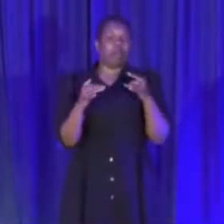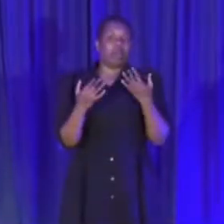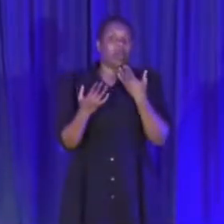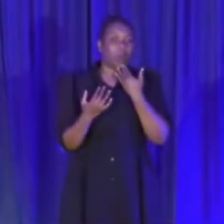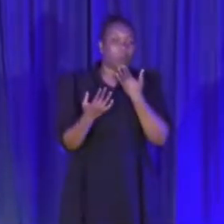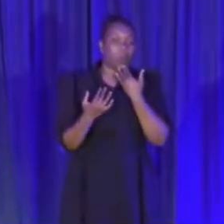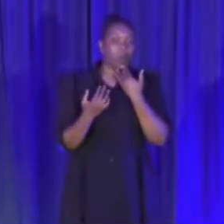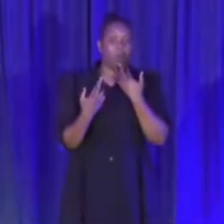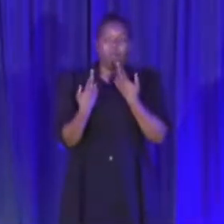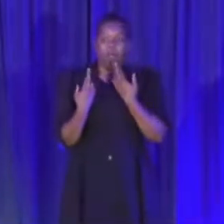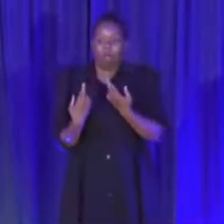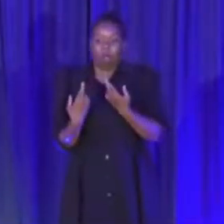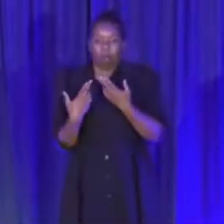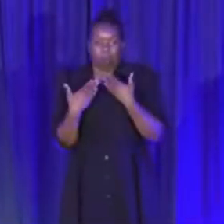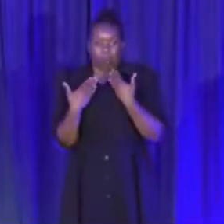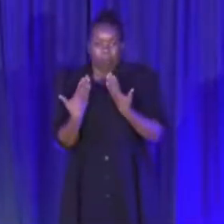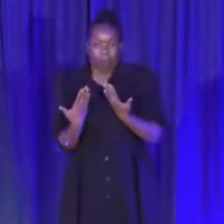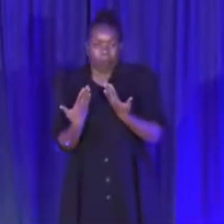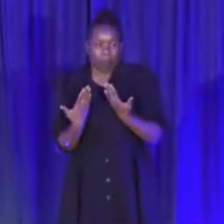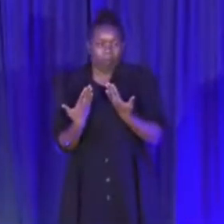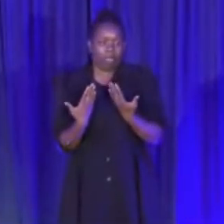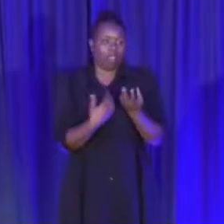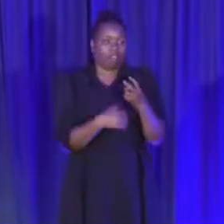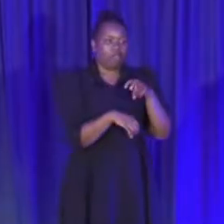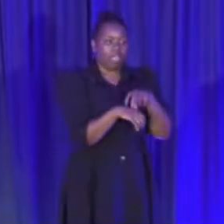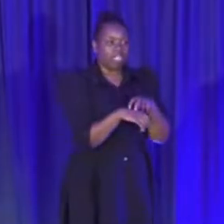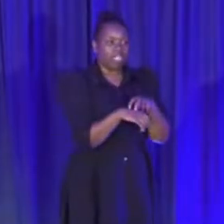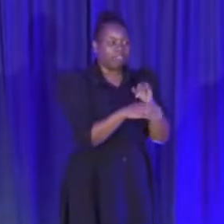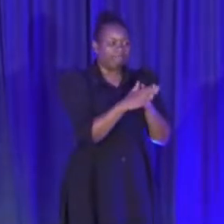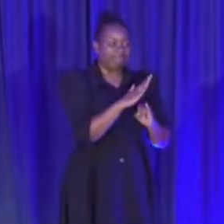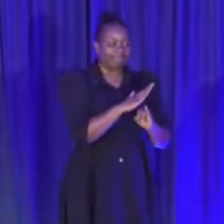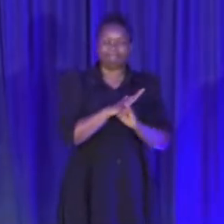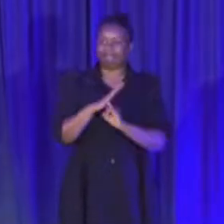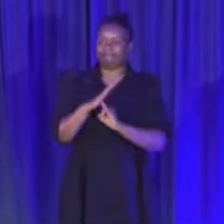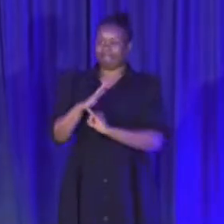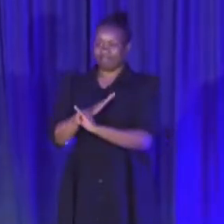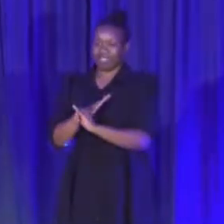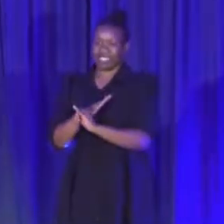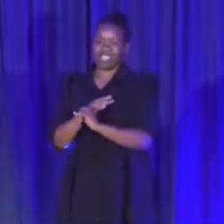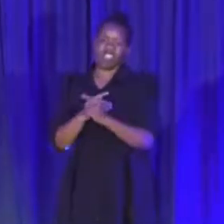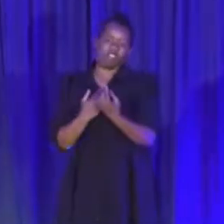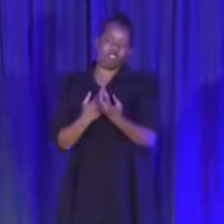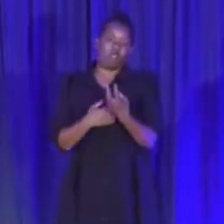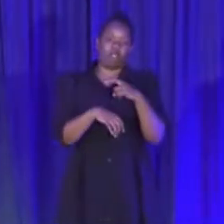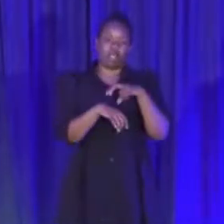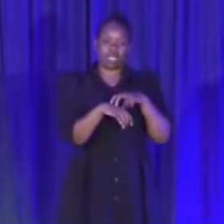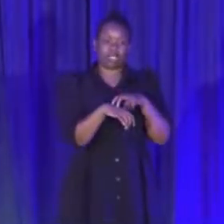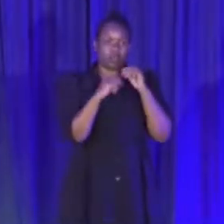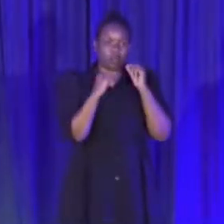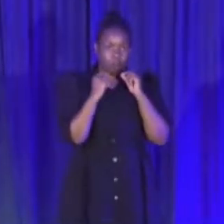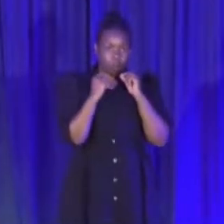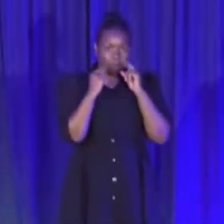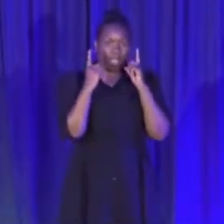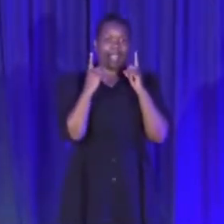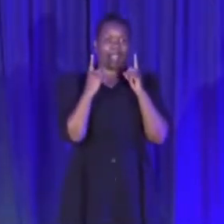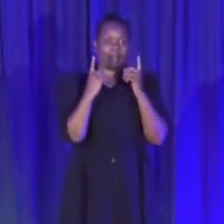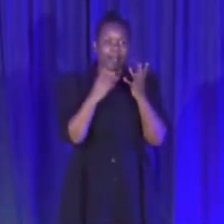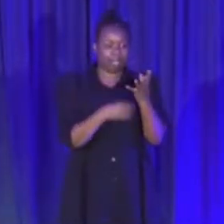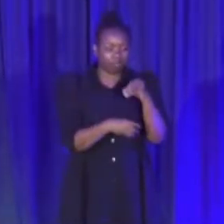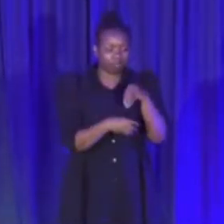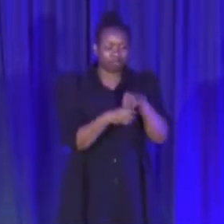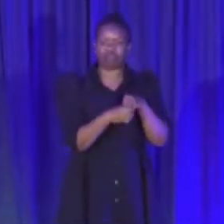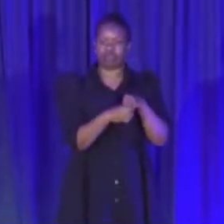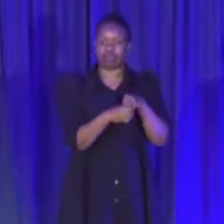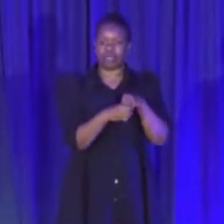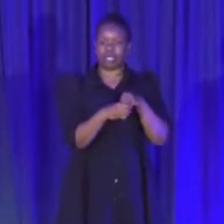country that doesn't grapple with the hope, with the need for individuality, for the need to wake up,